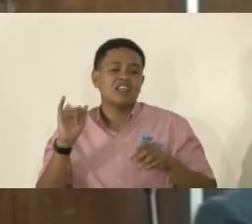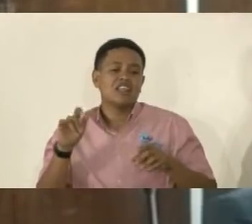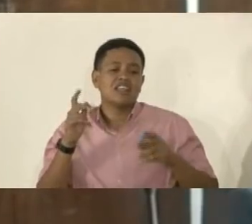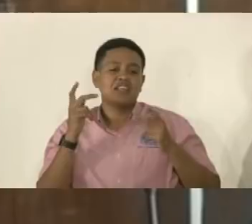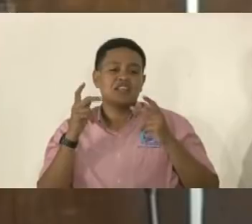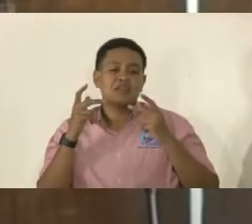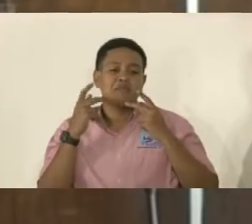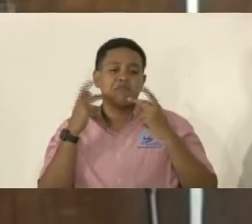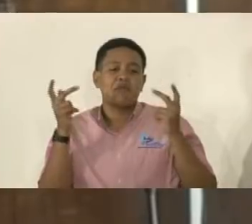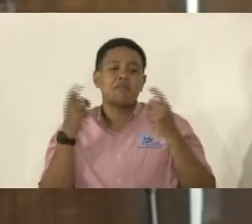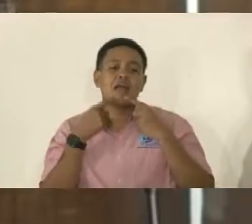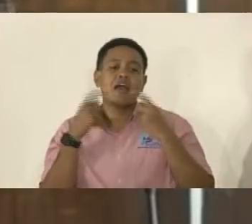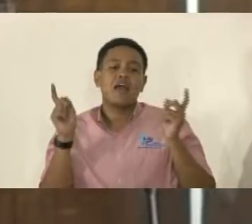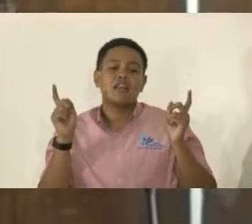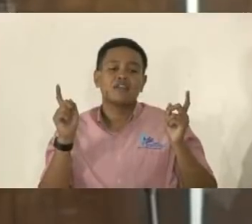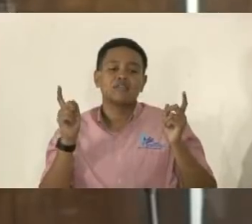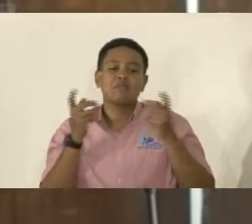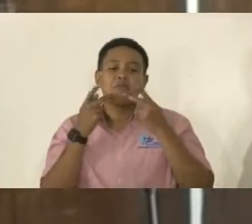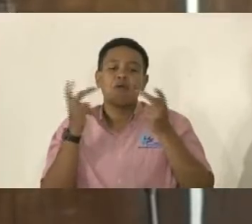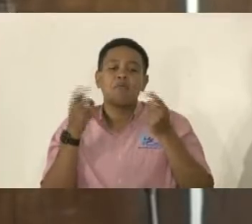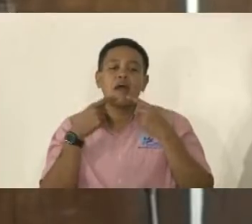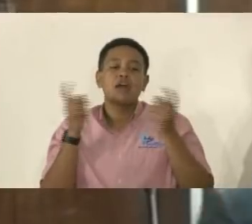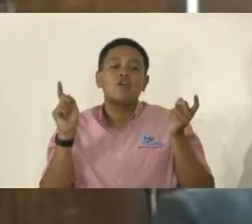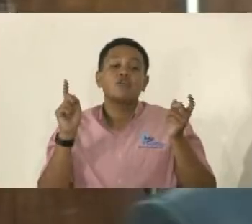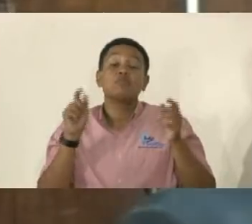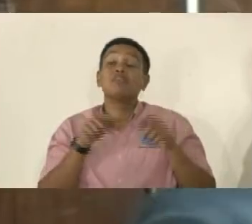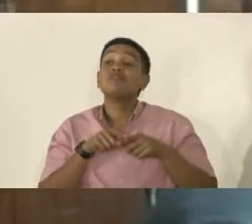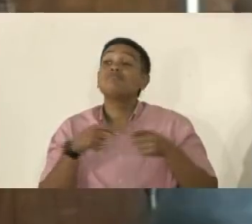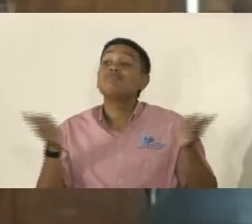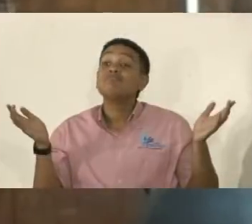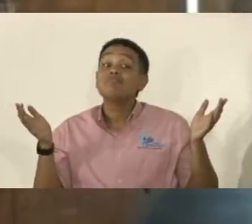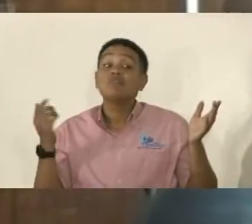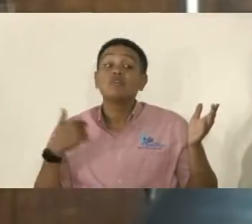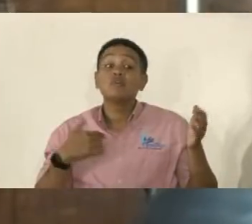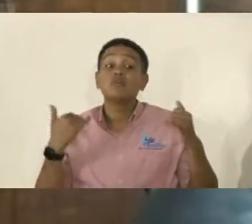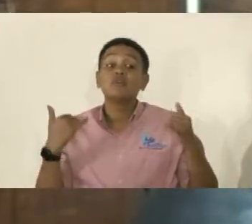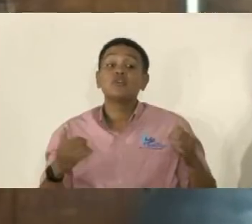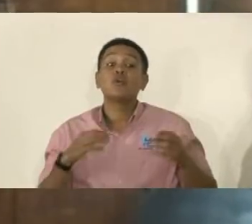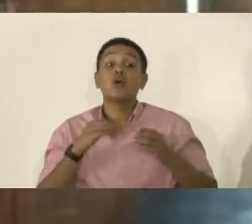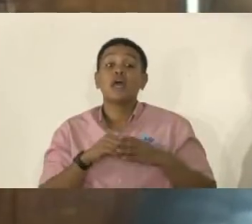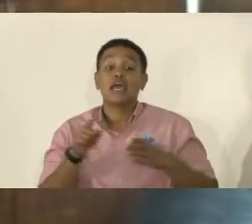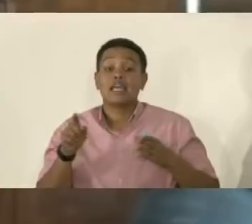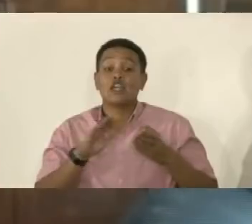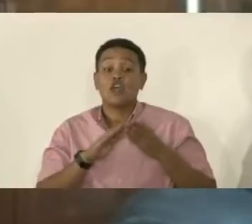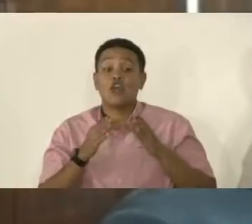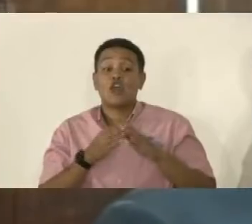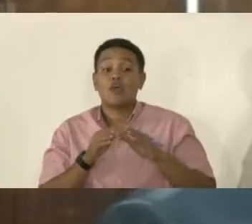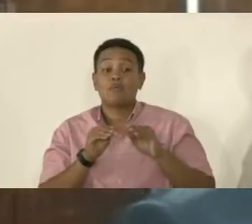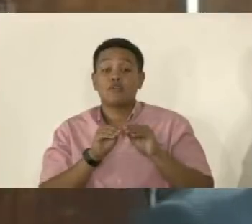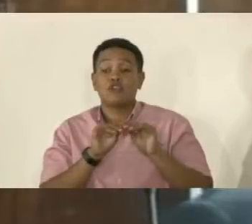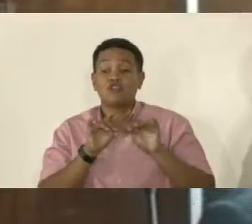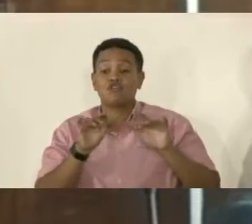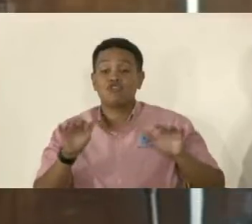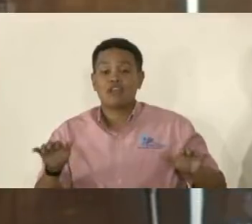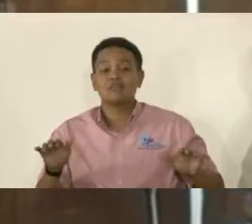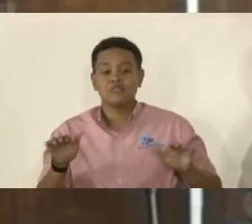public announcement was made that we were now in the community transmission phase.